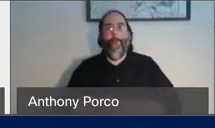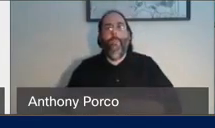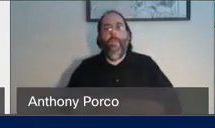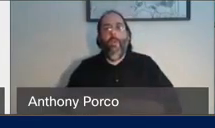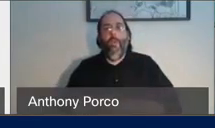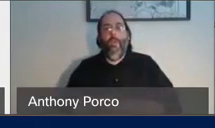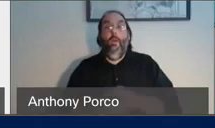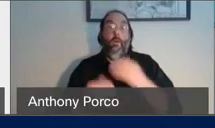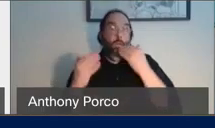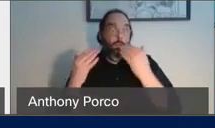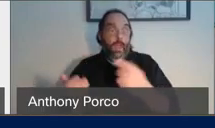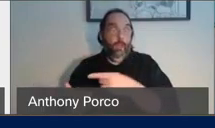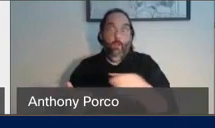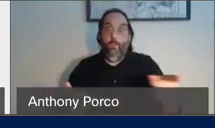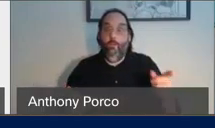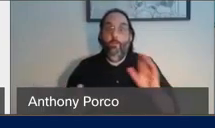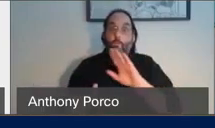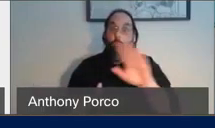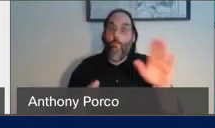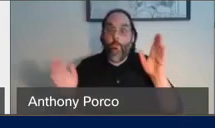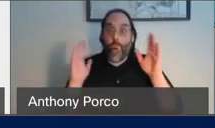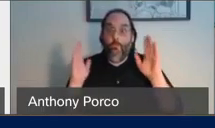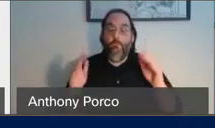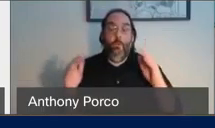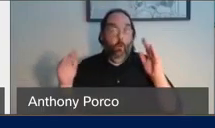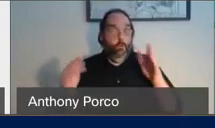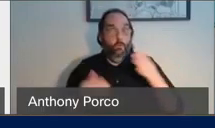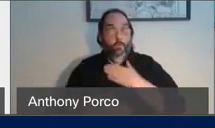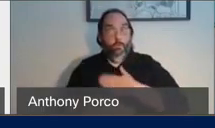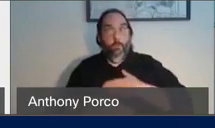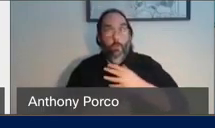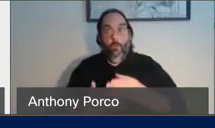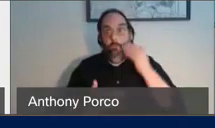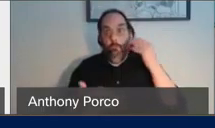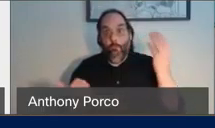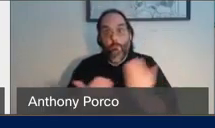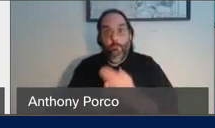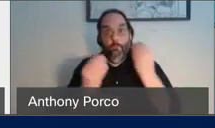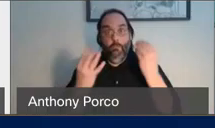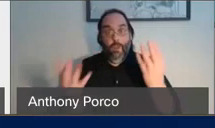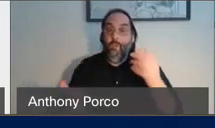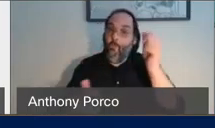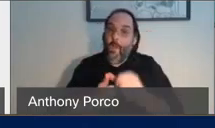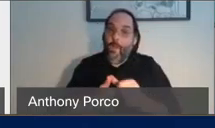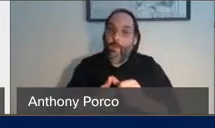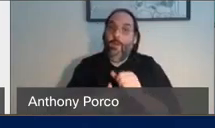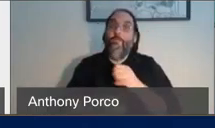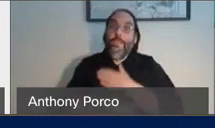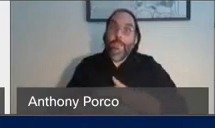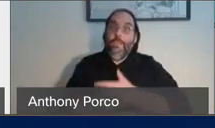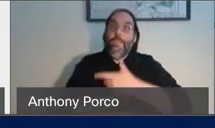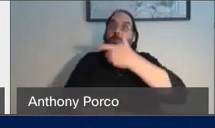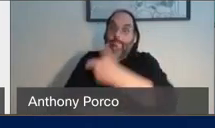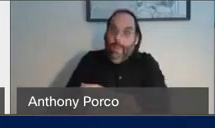I want to thank you all so much for your time. I hope you enjoyed and learned something new. And remember, get your